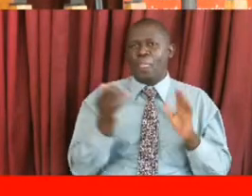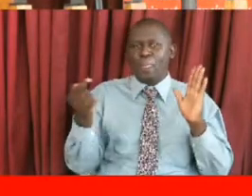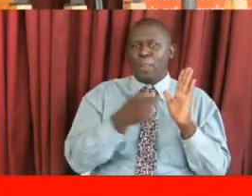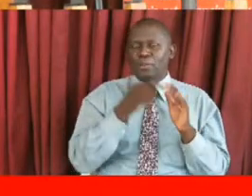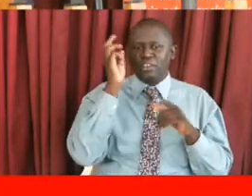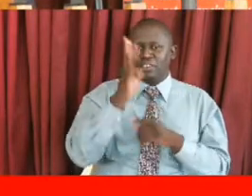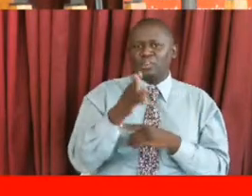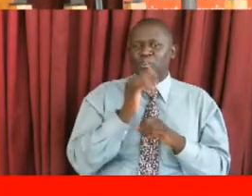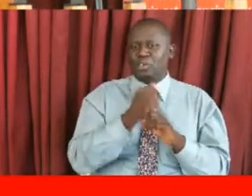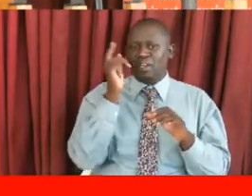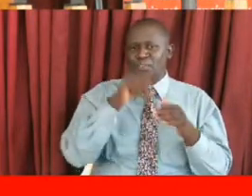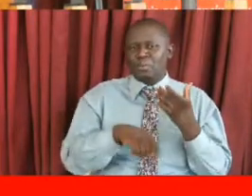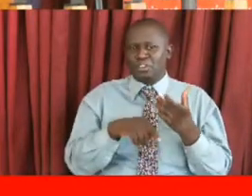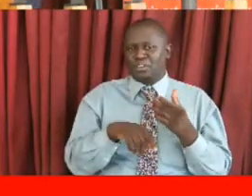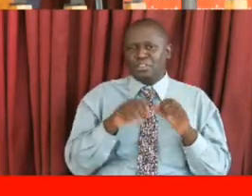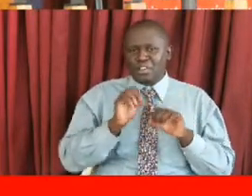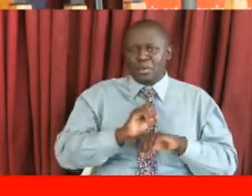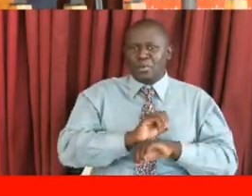distributed